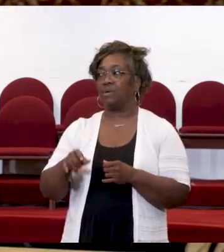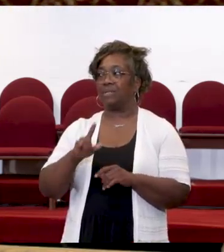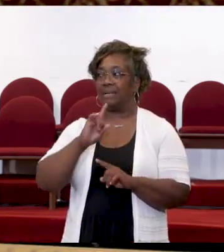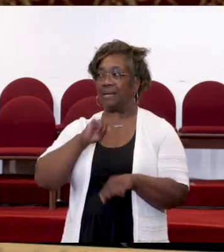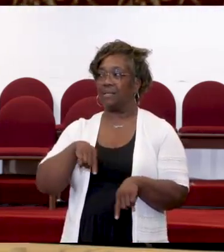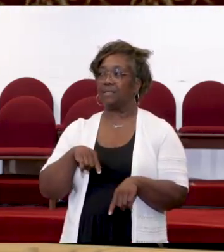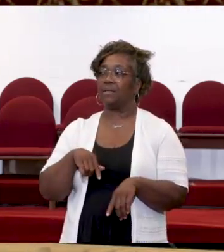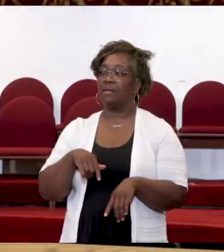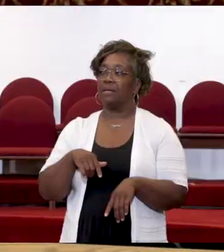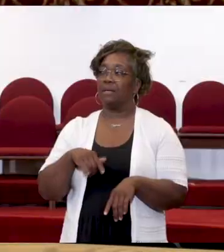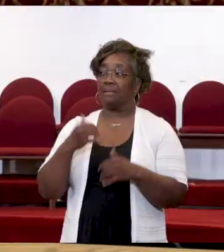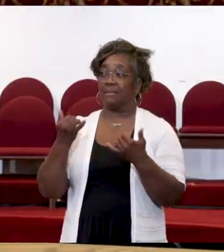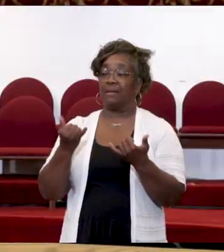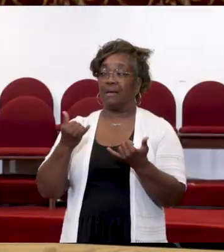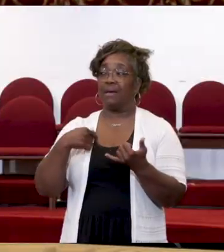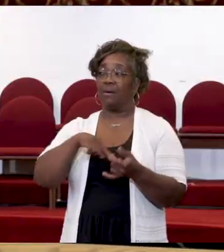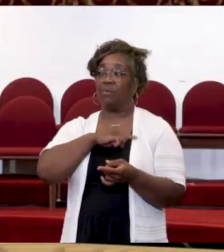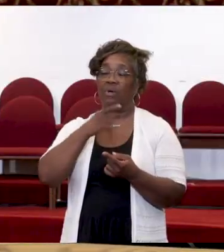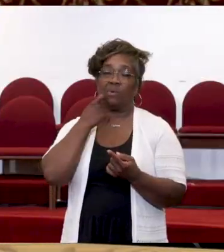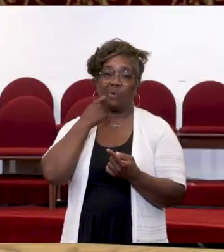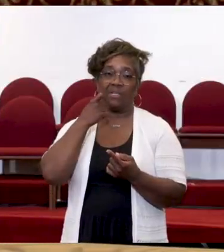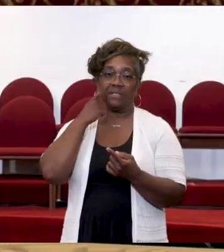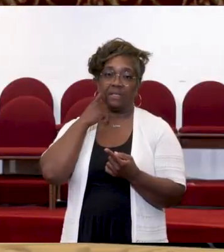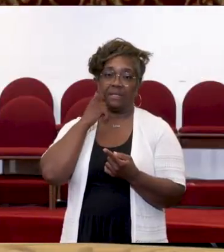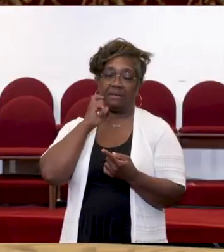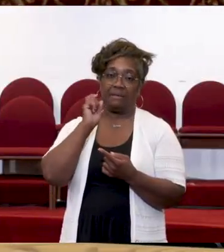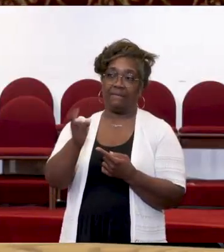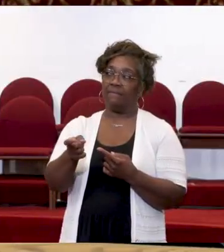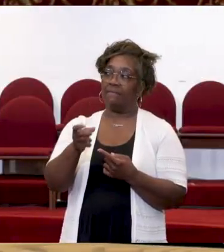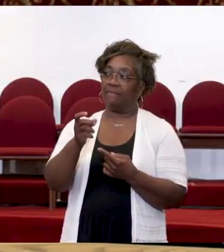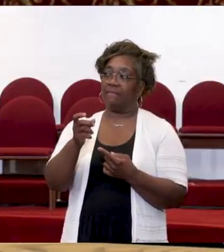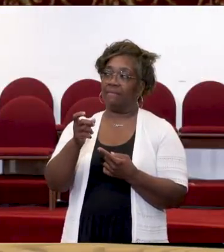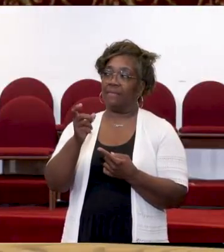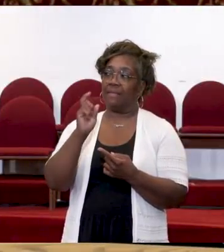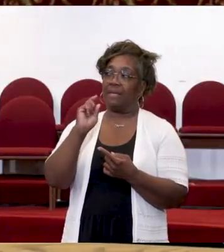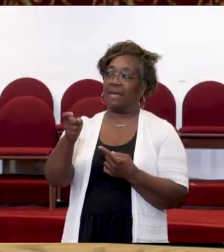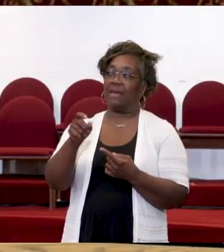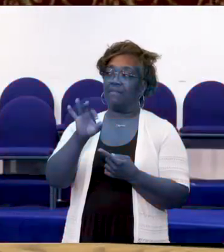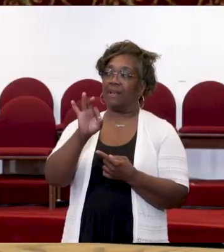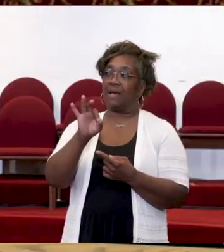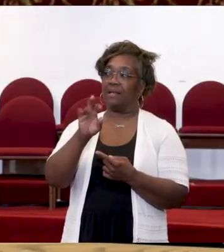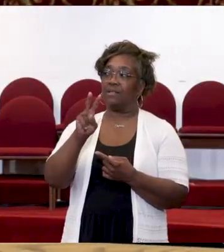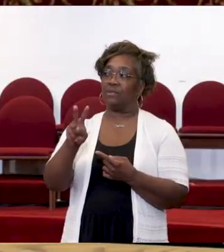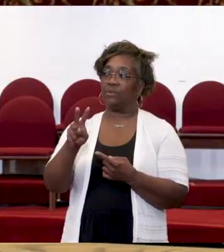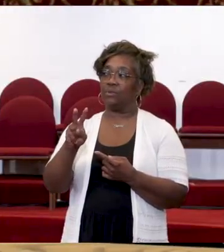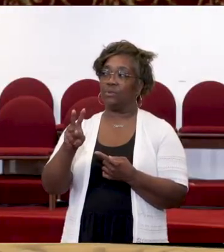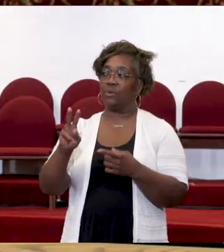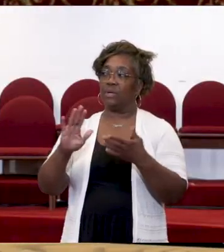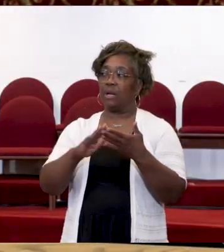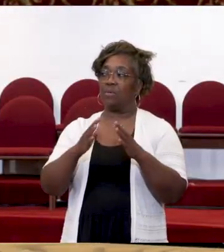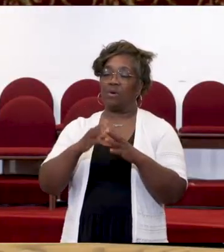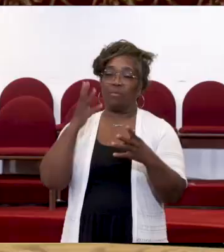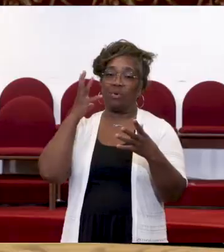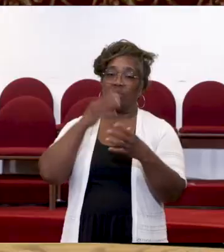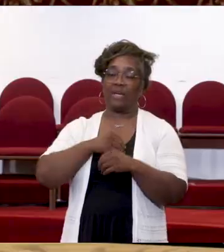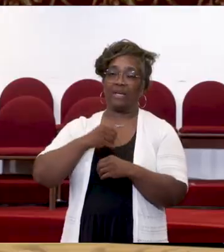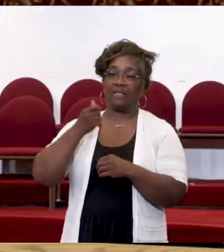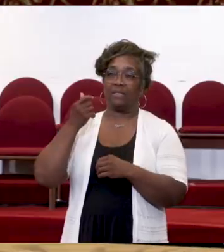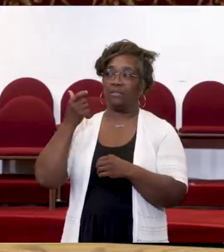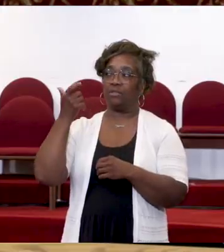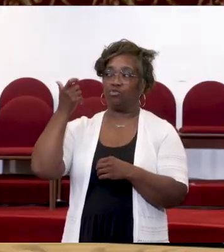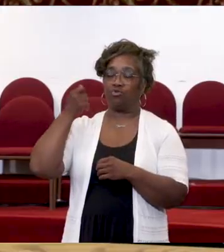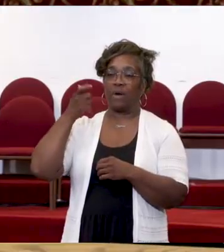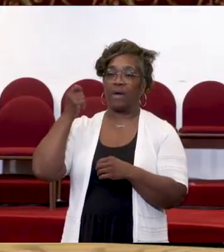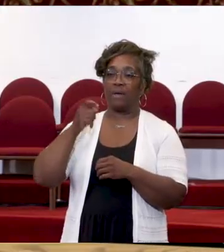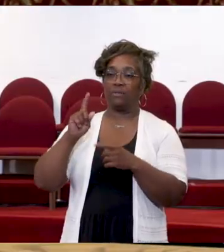Today, we just awarded 92 neighborhood beautification grants to